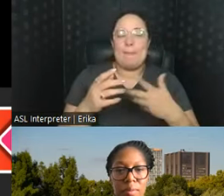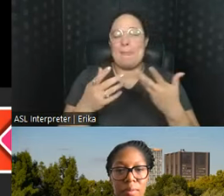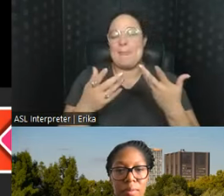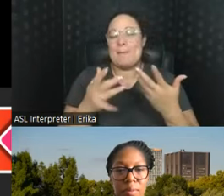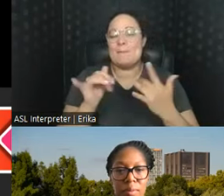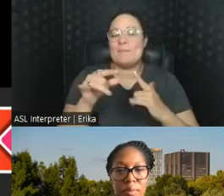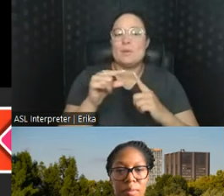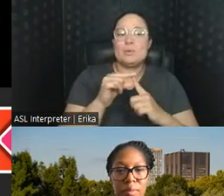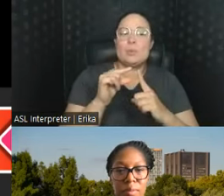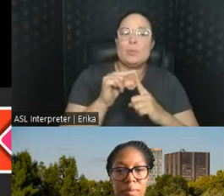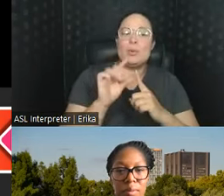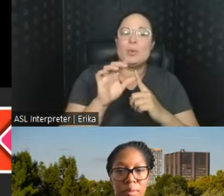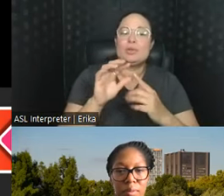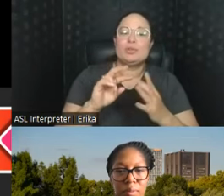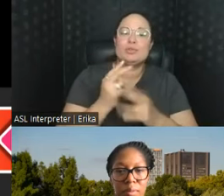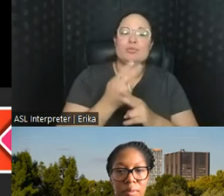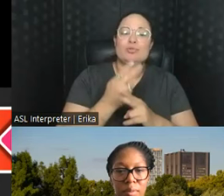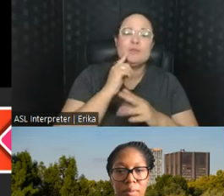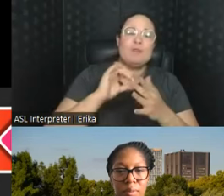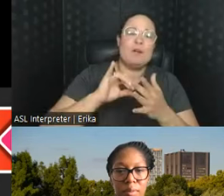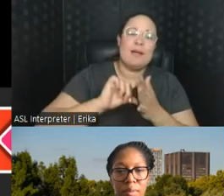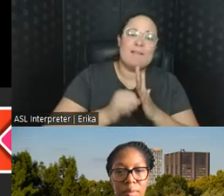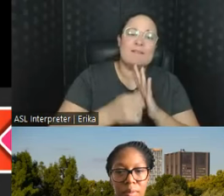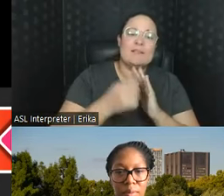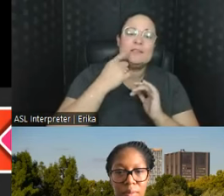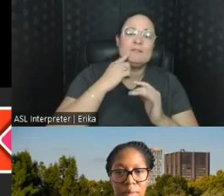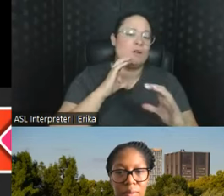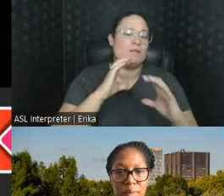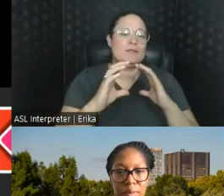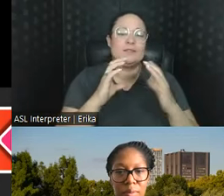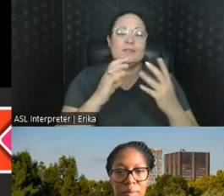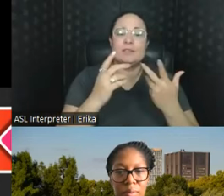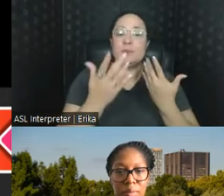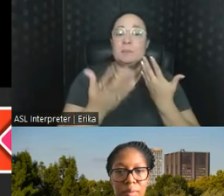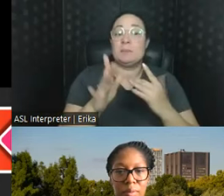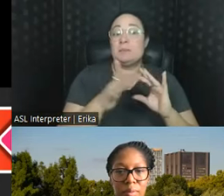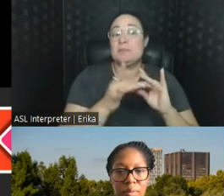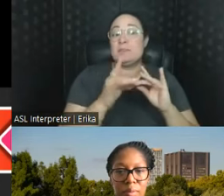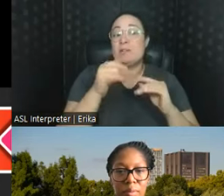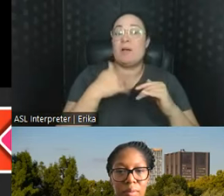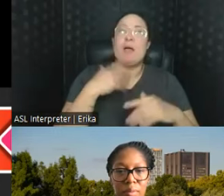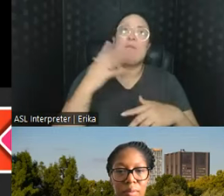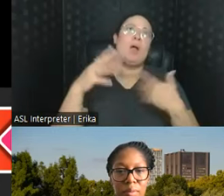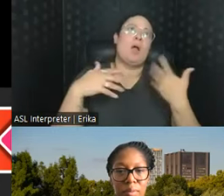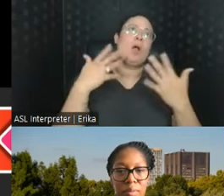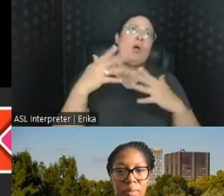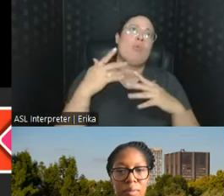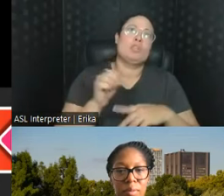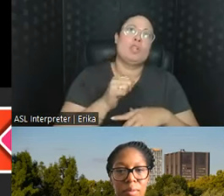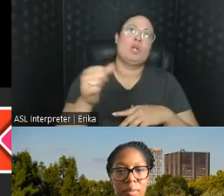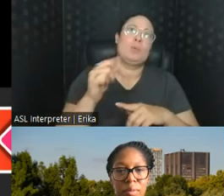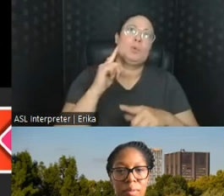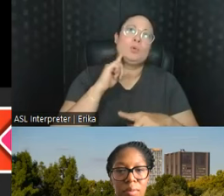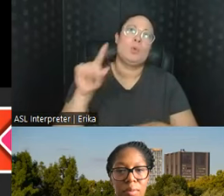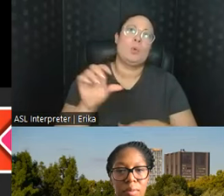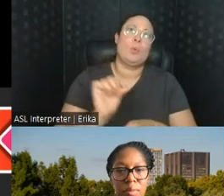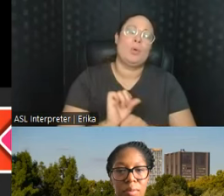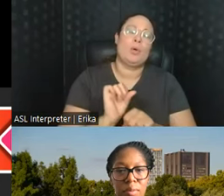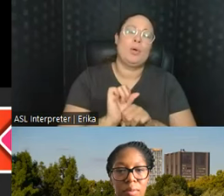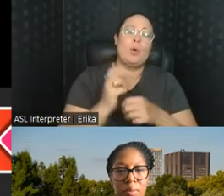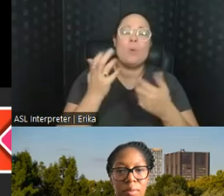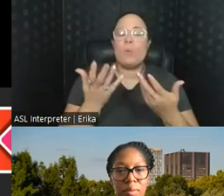usually used in emphasis in conversation, right? You might say that you had a crazy commute to work, or you